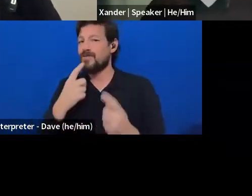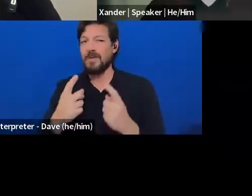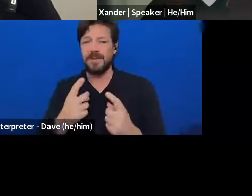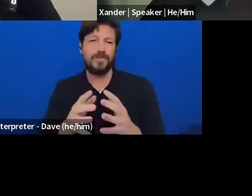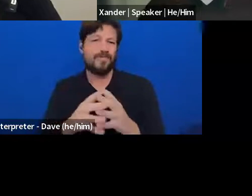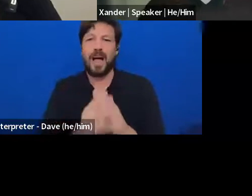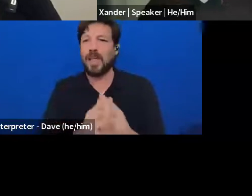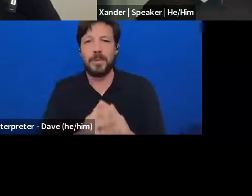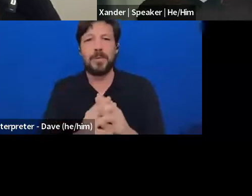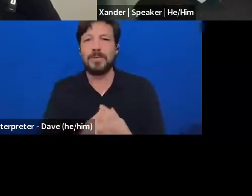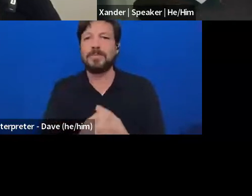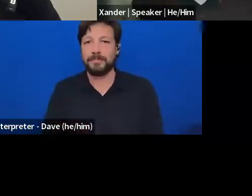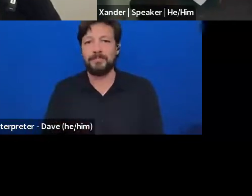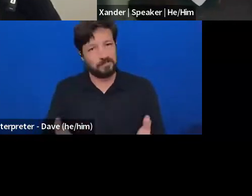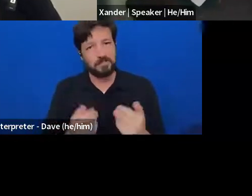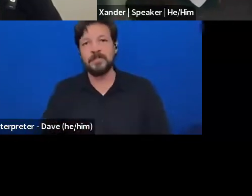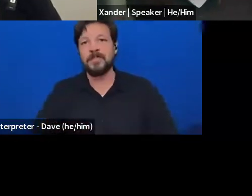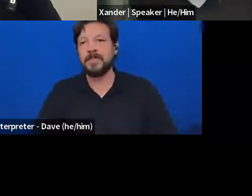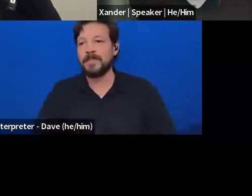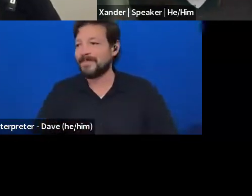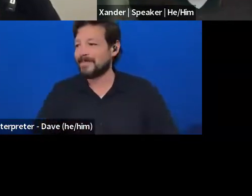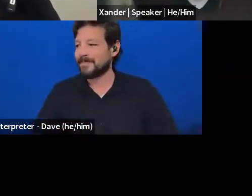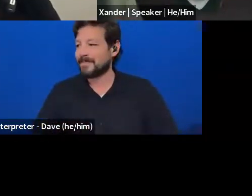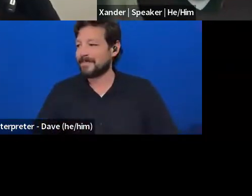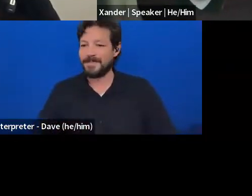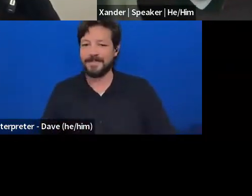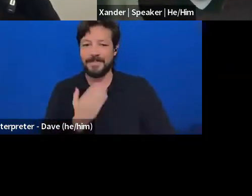anyway. So thank you.